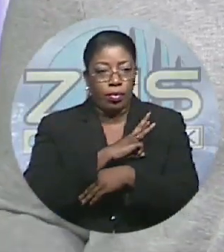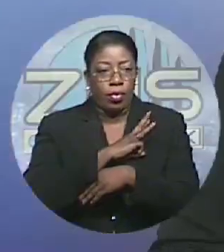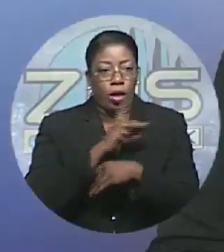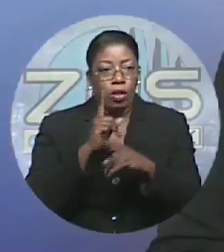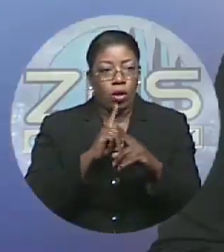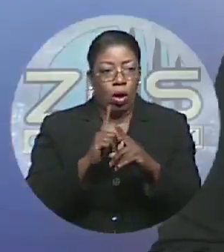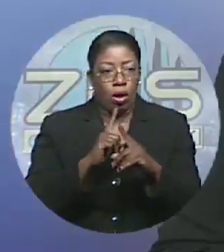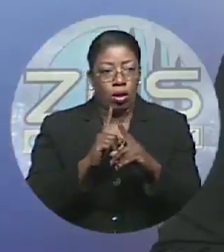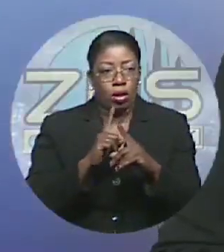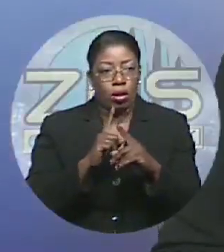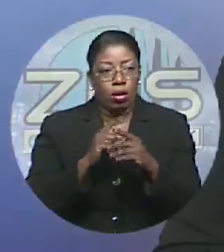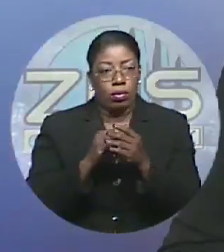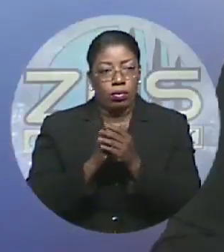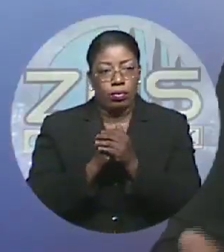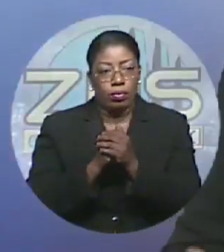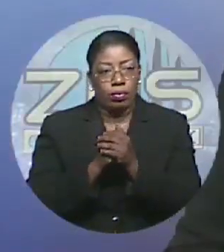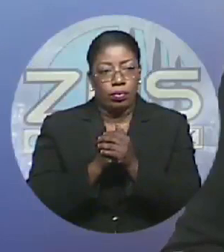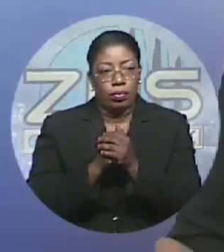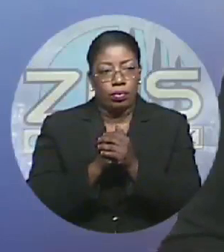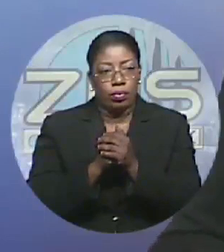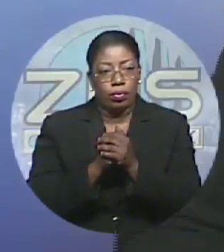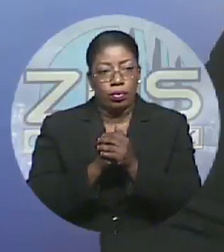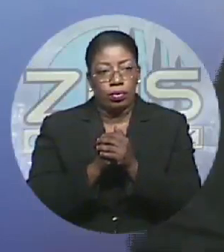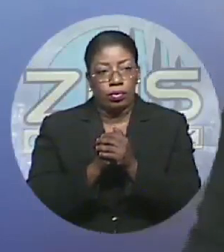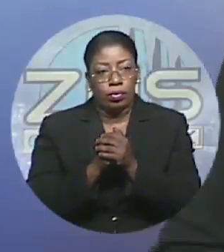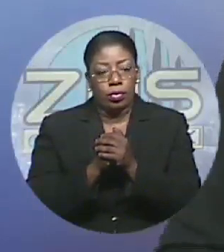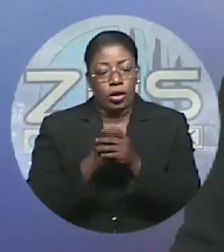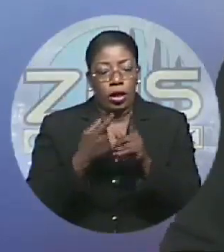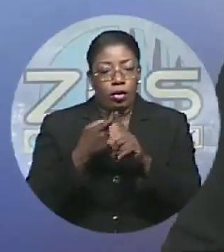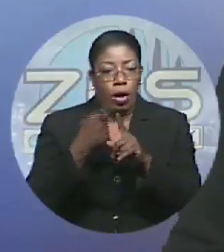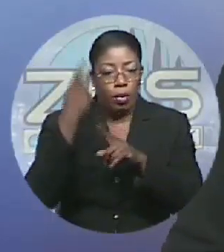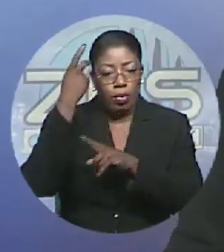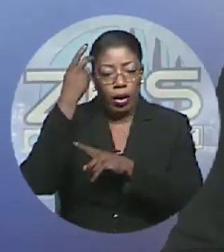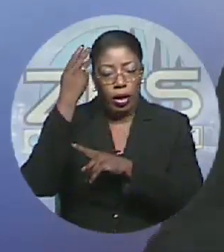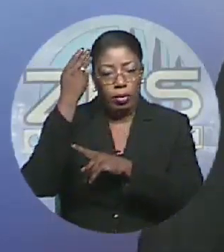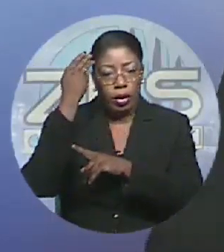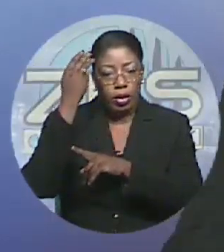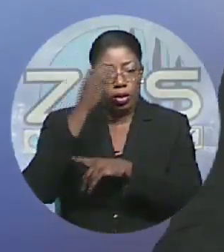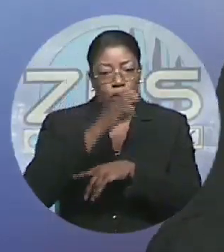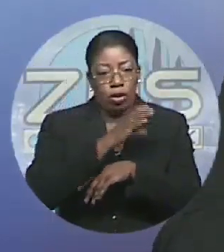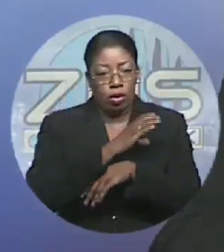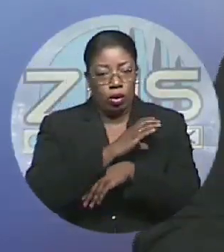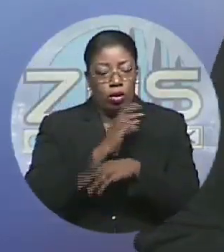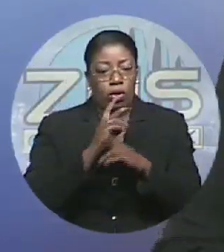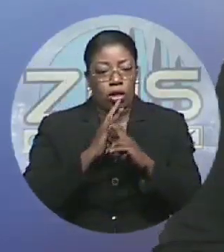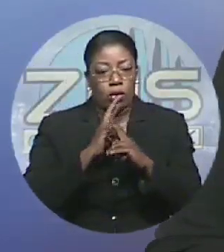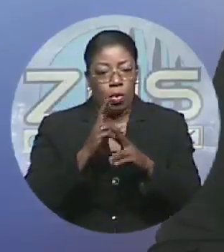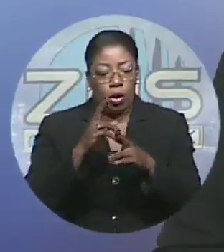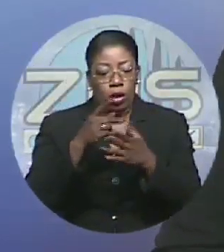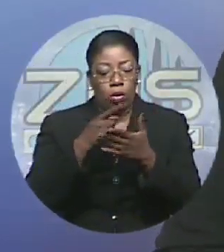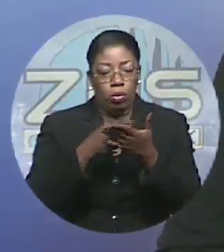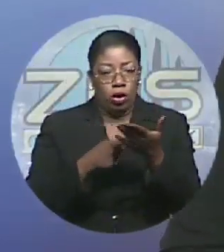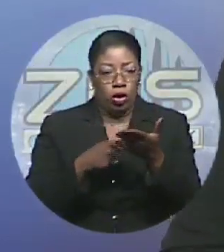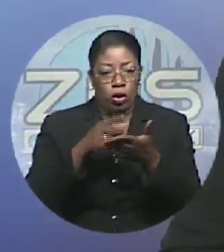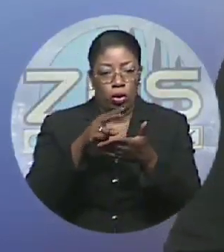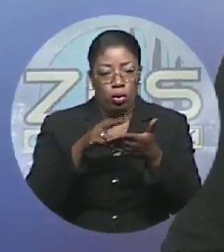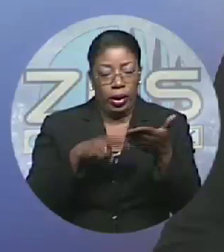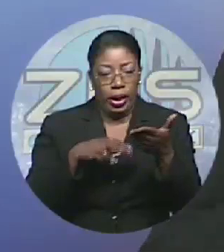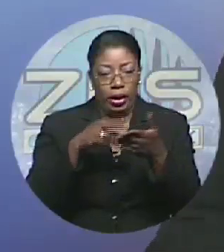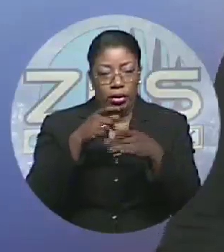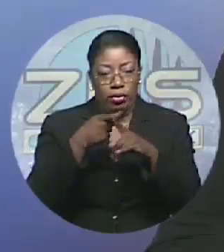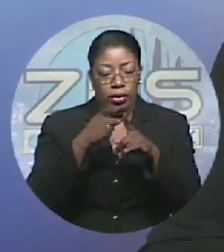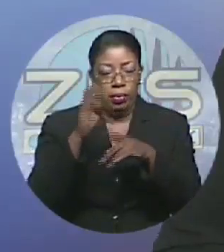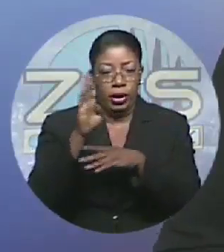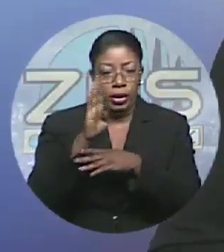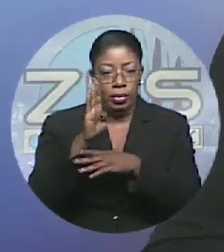Clint. Good evening, Alto. And this statement, of course, is coming in from Prime Minister Christie moments ago in response to what you just read there from Baha. The